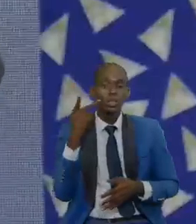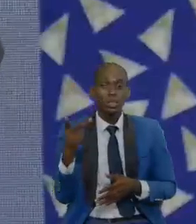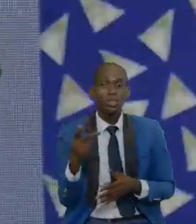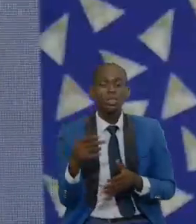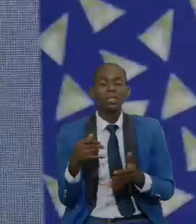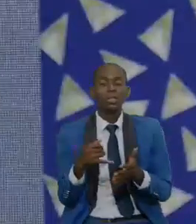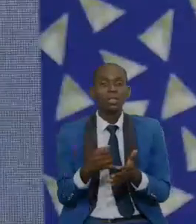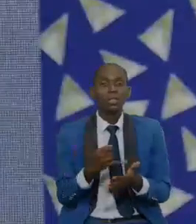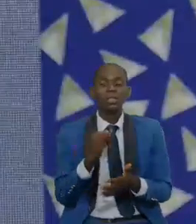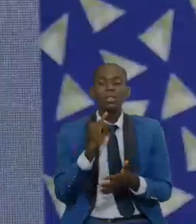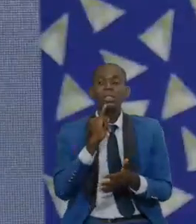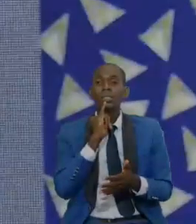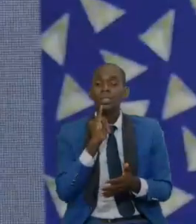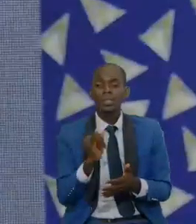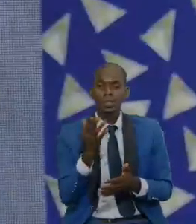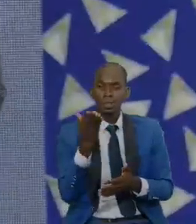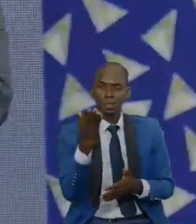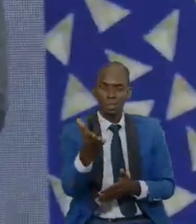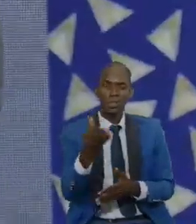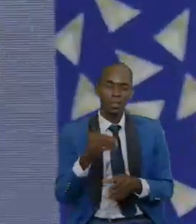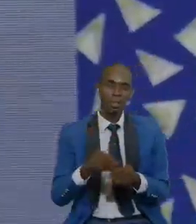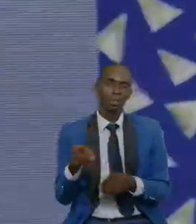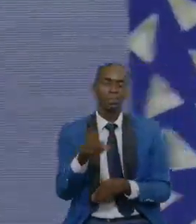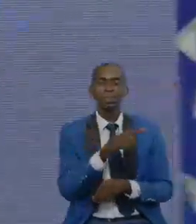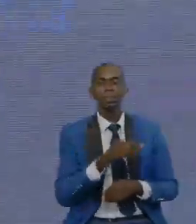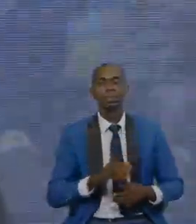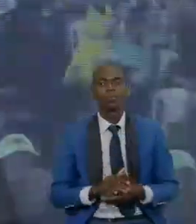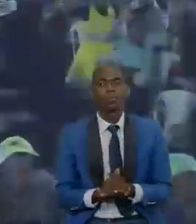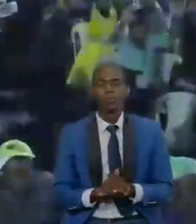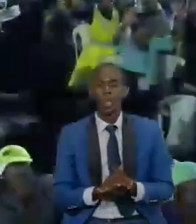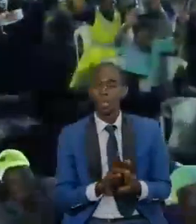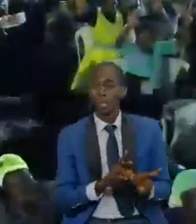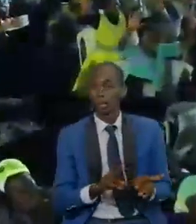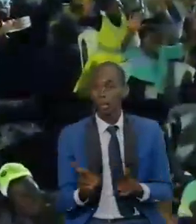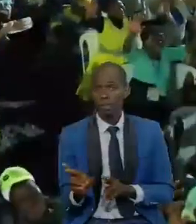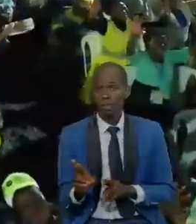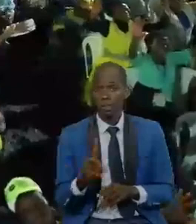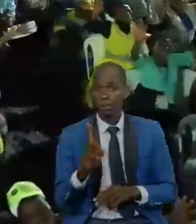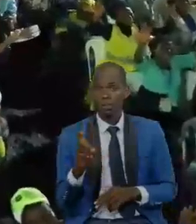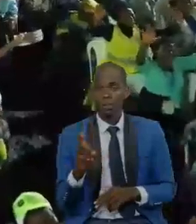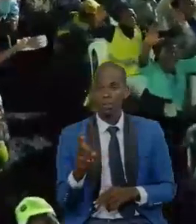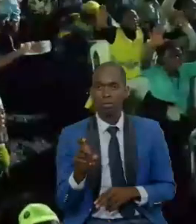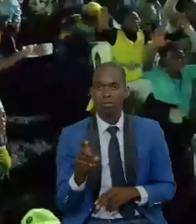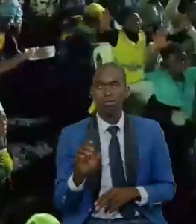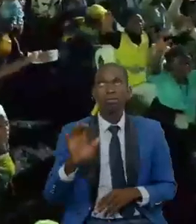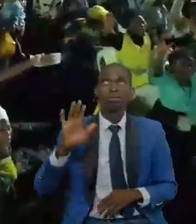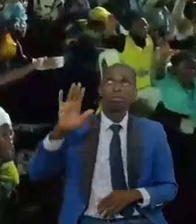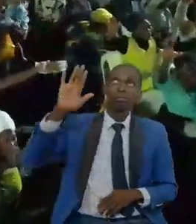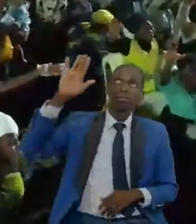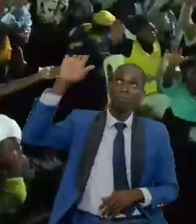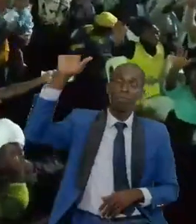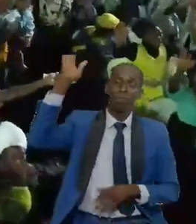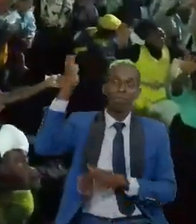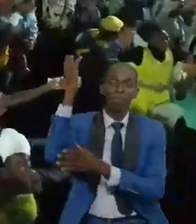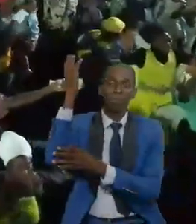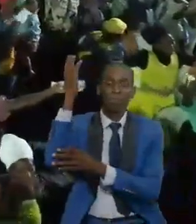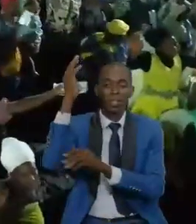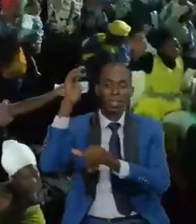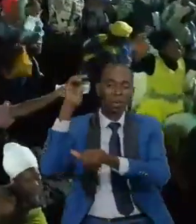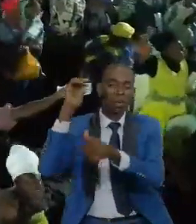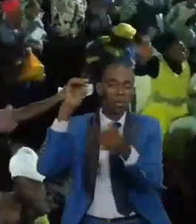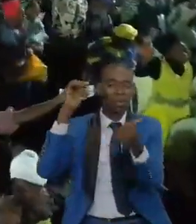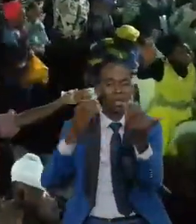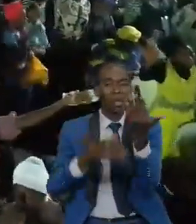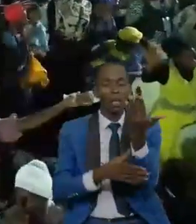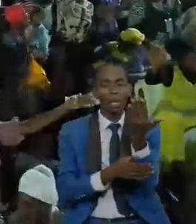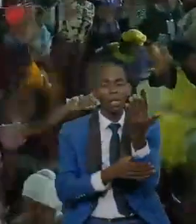is done. Ready? Raise up that hand and lay the other hand where